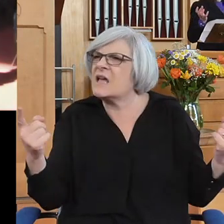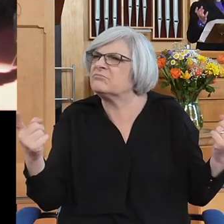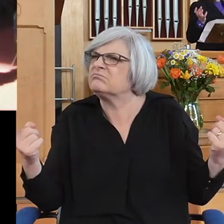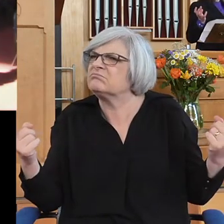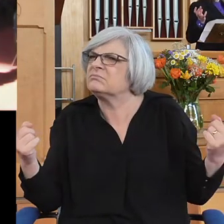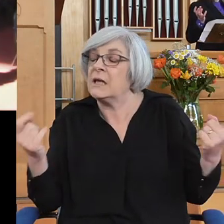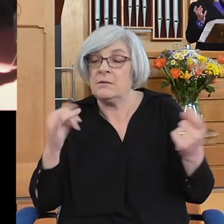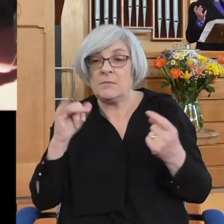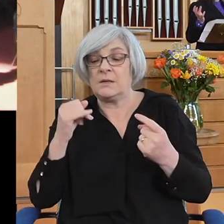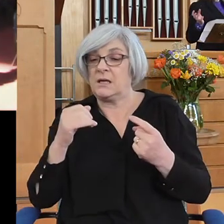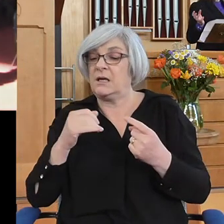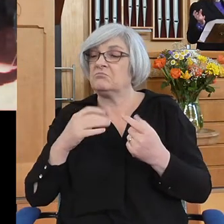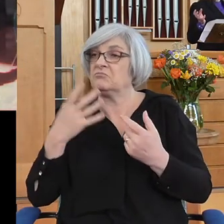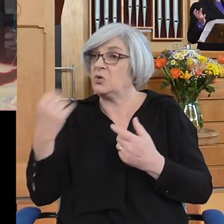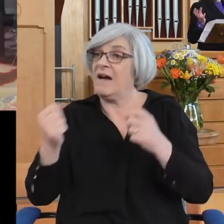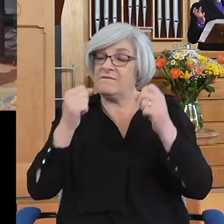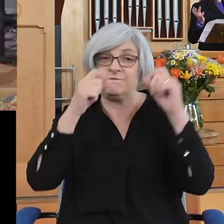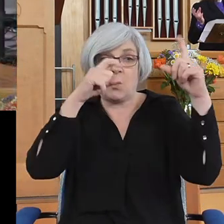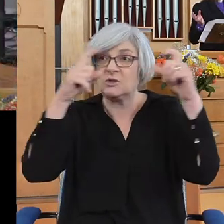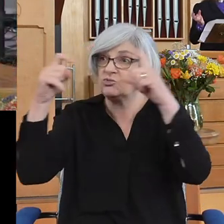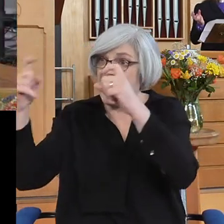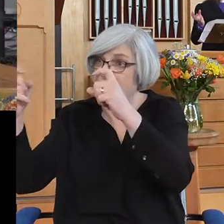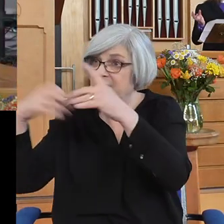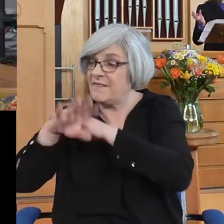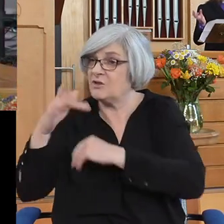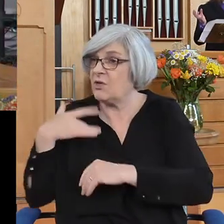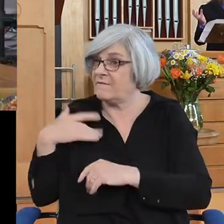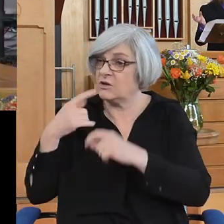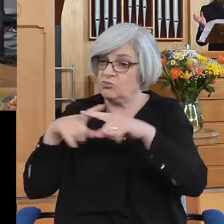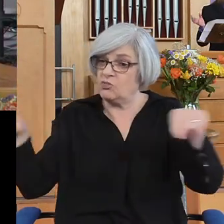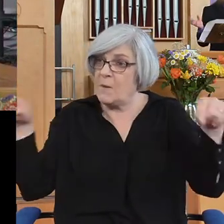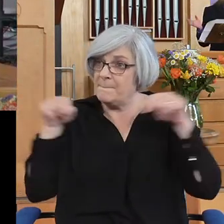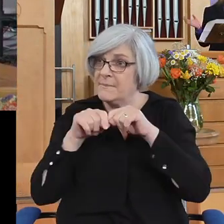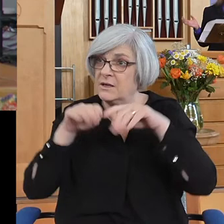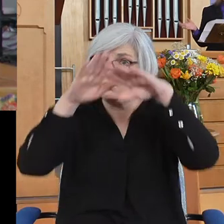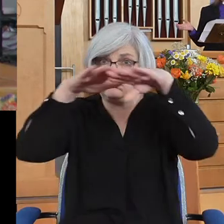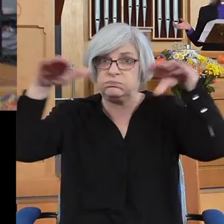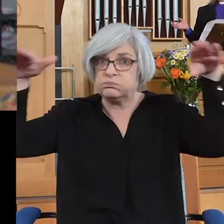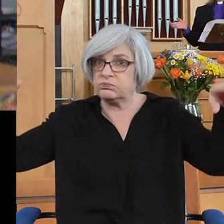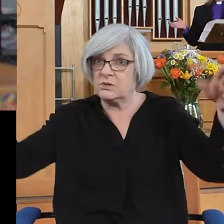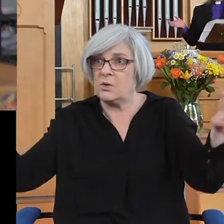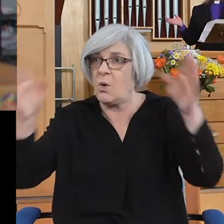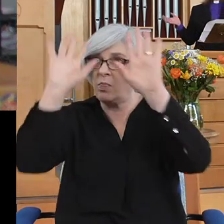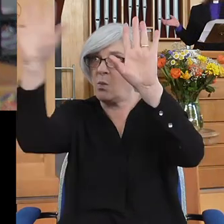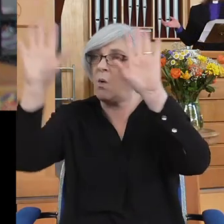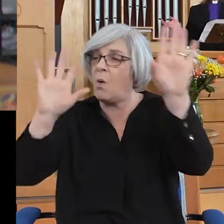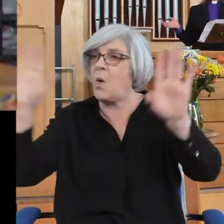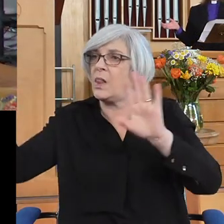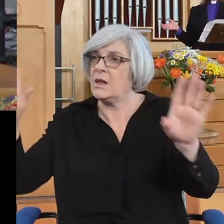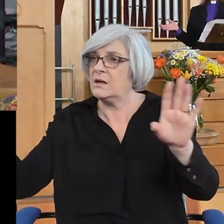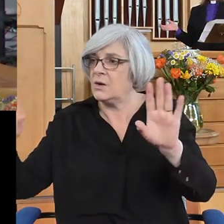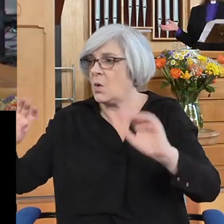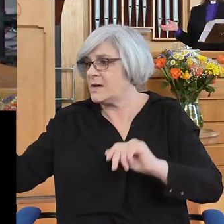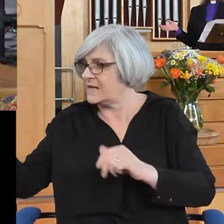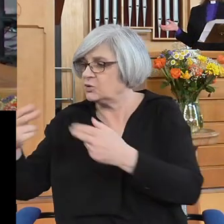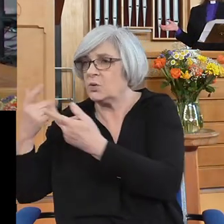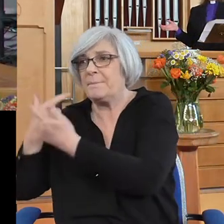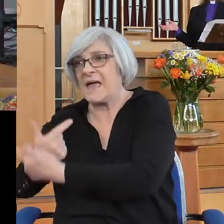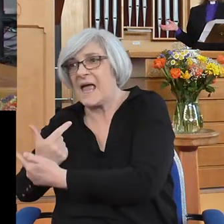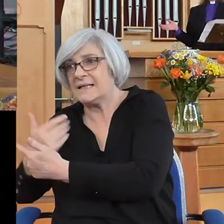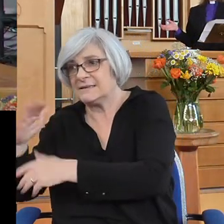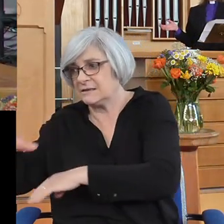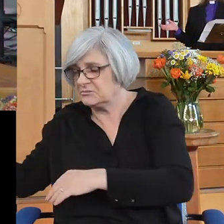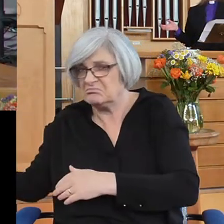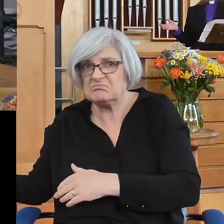of you have photos in your living room, on the mantelpiece or on the wall, or by the side of your bed in the